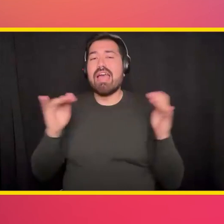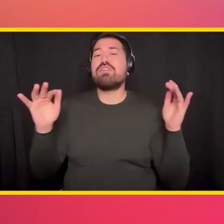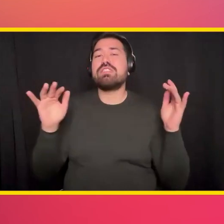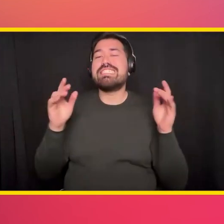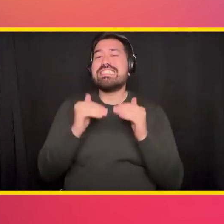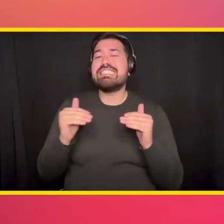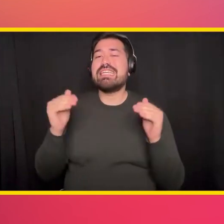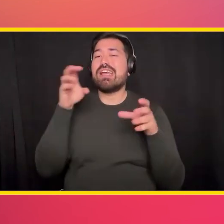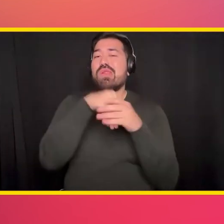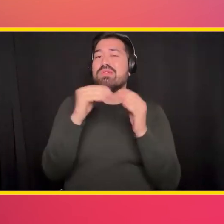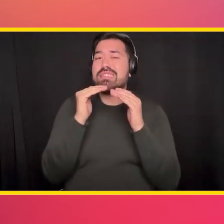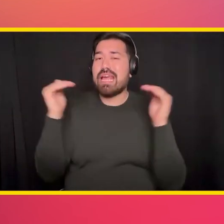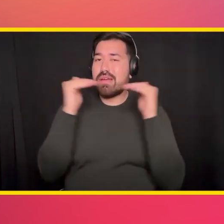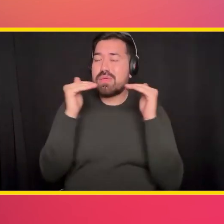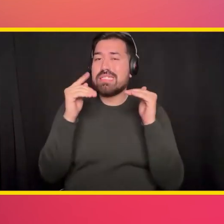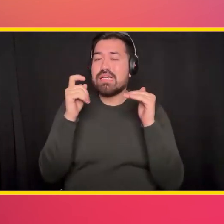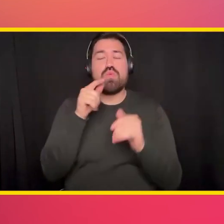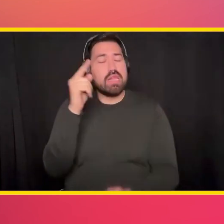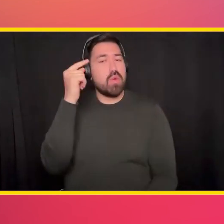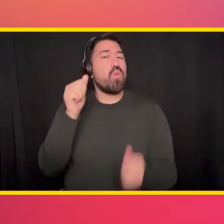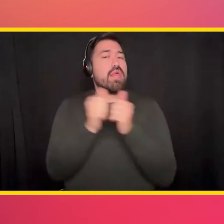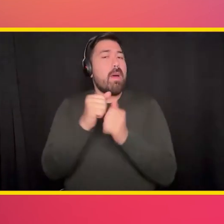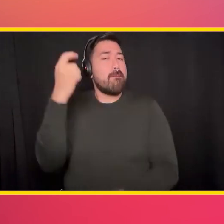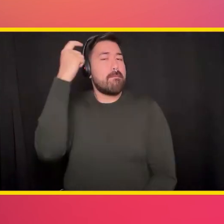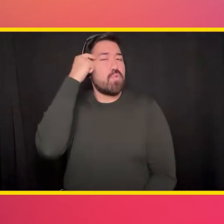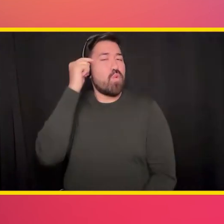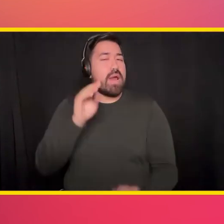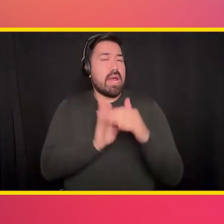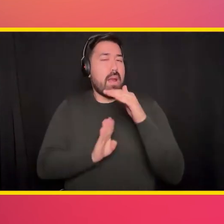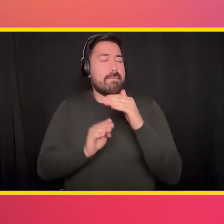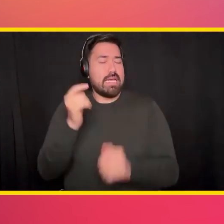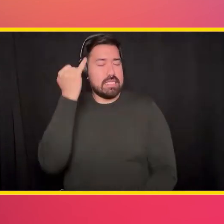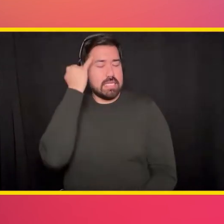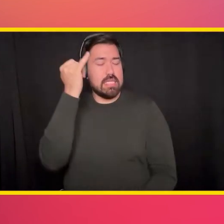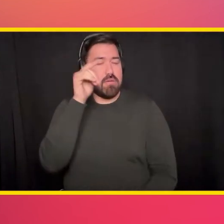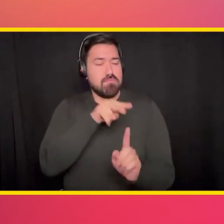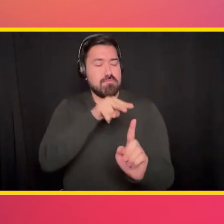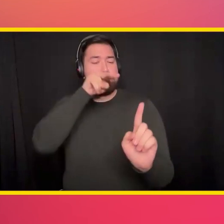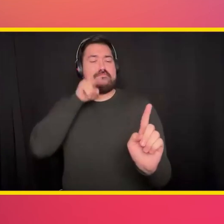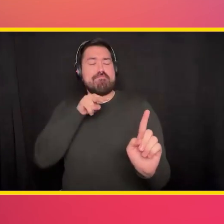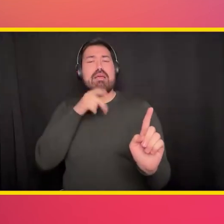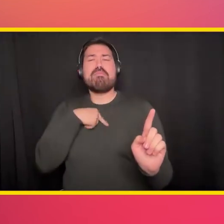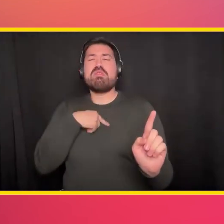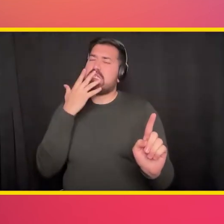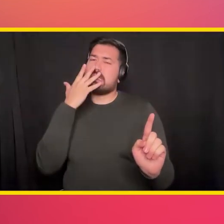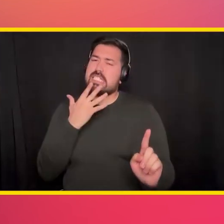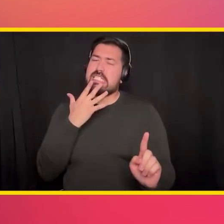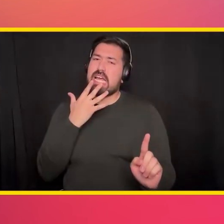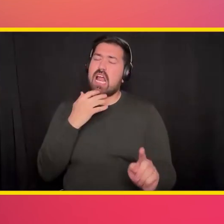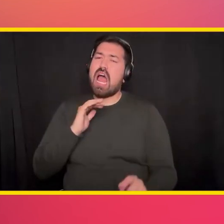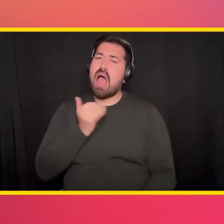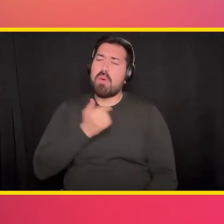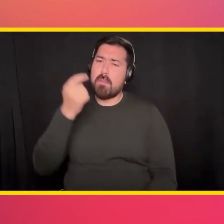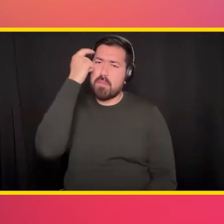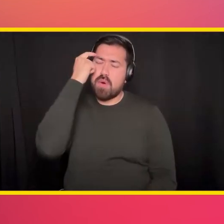a brain-based science behind Mm, it. The sad part is that human brain